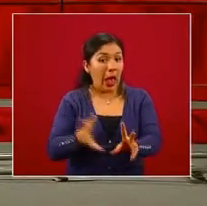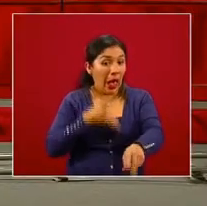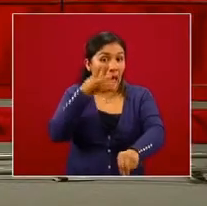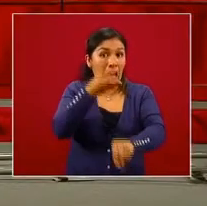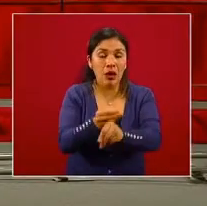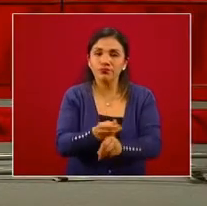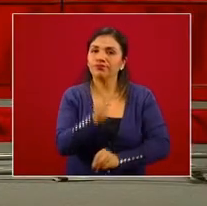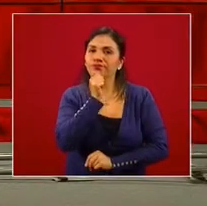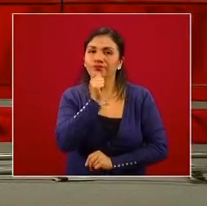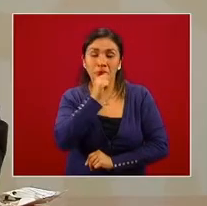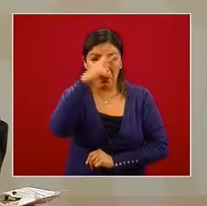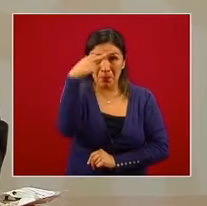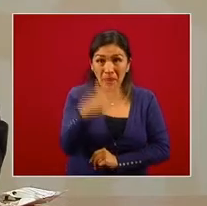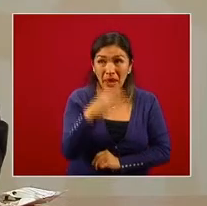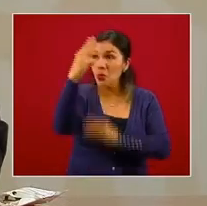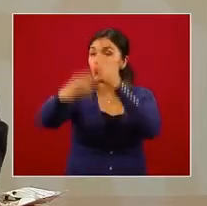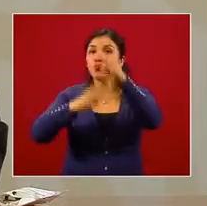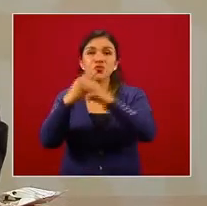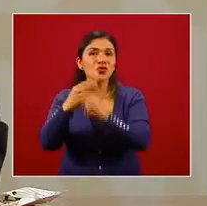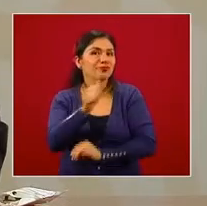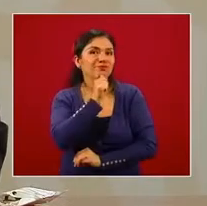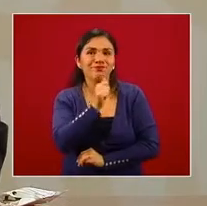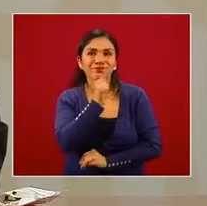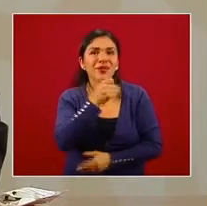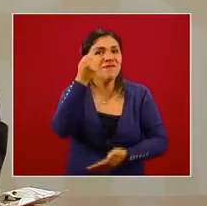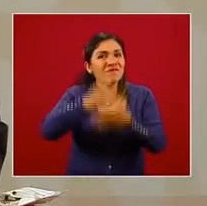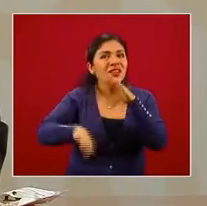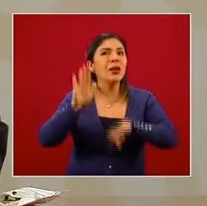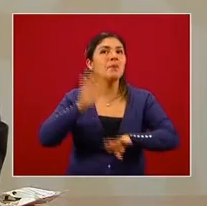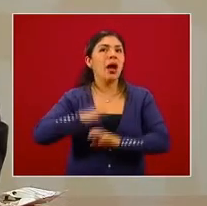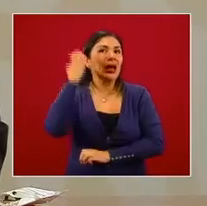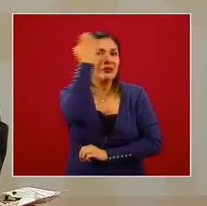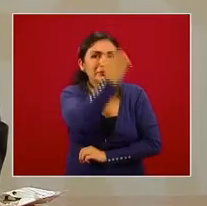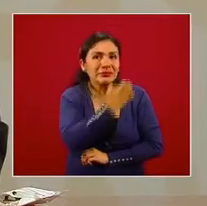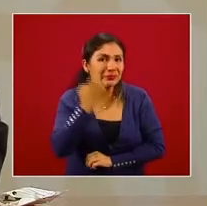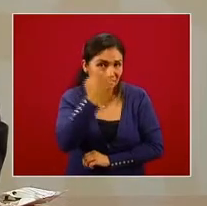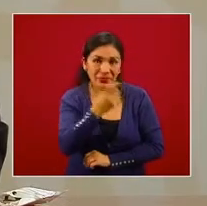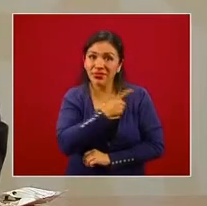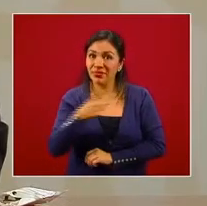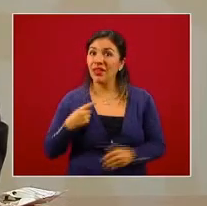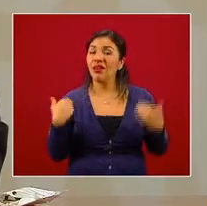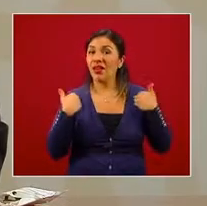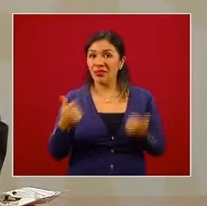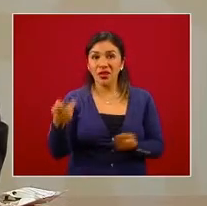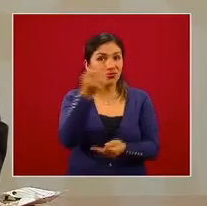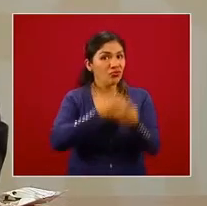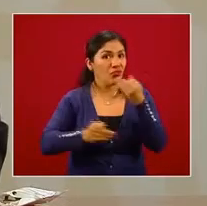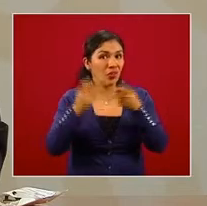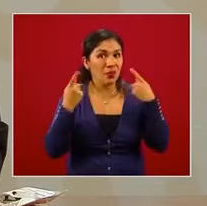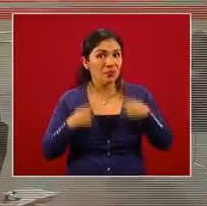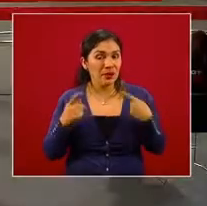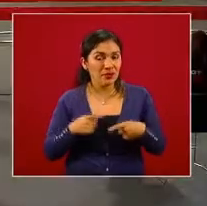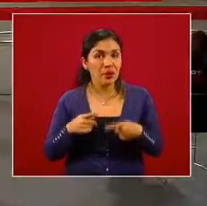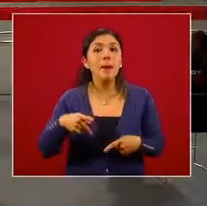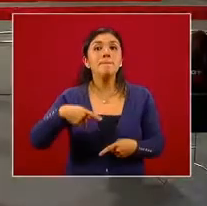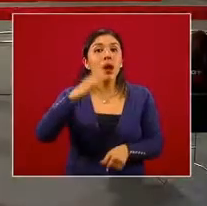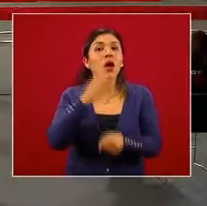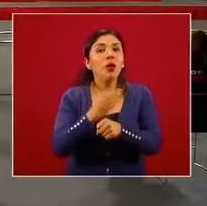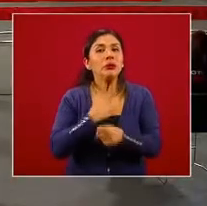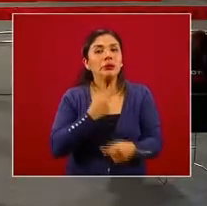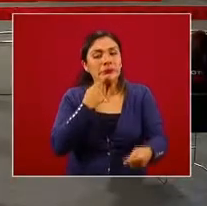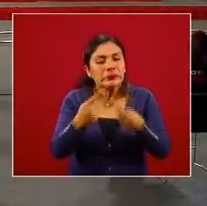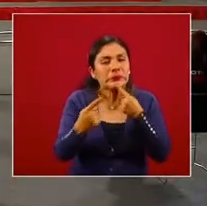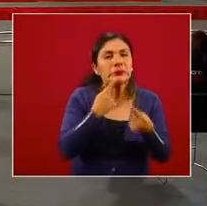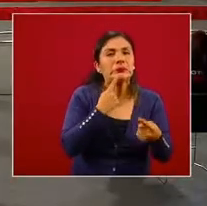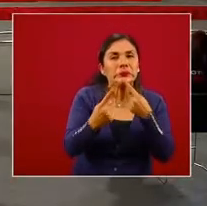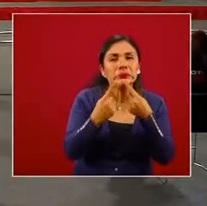anything as a done deal yet. It's the same situation in Mexico and in the whole world. Let's be very clear to Mexicans